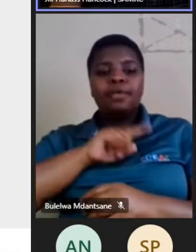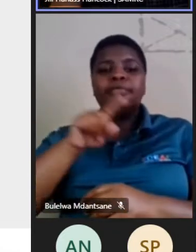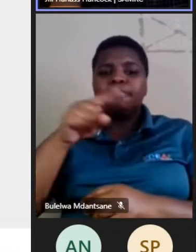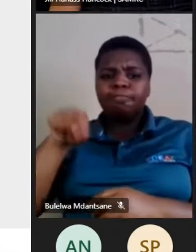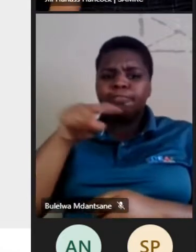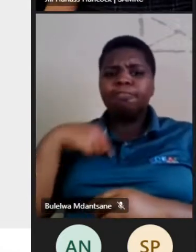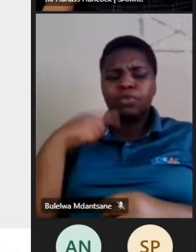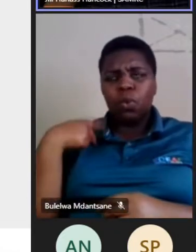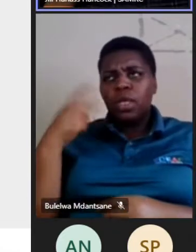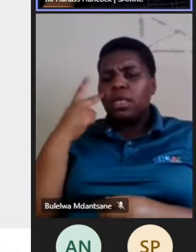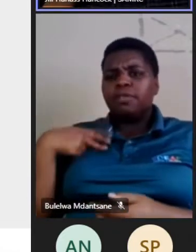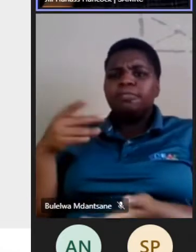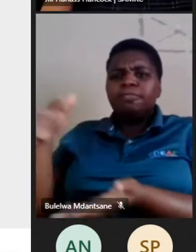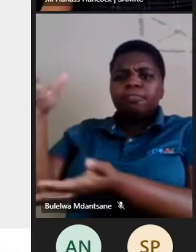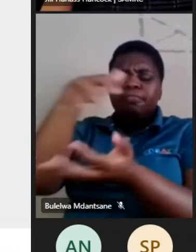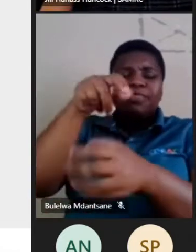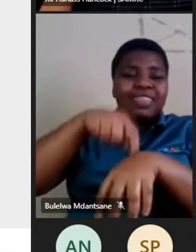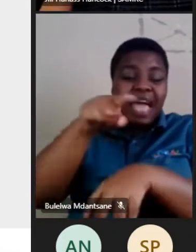data.